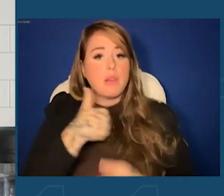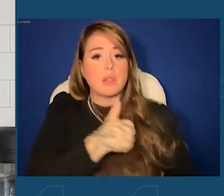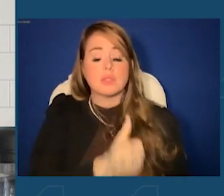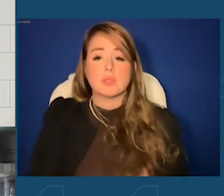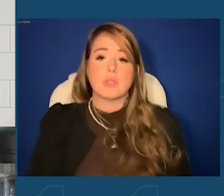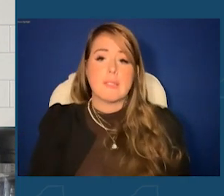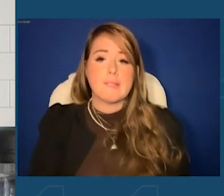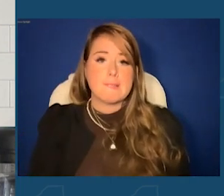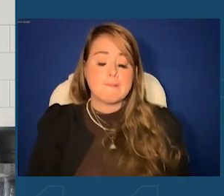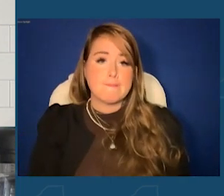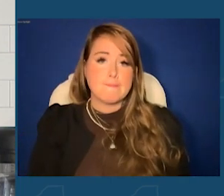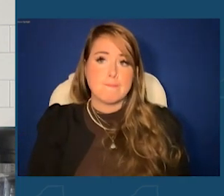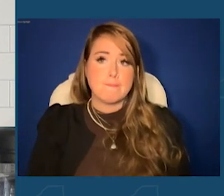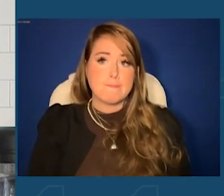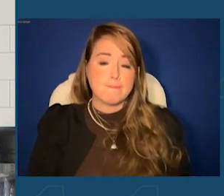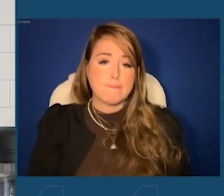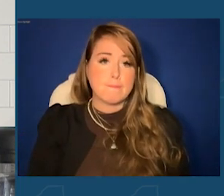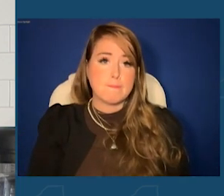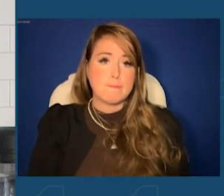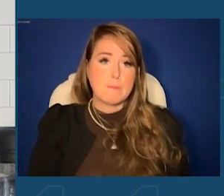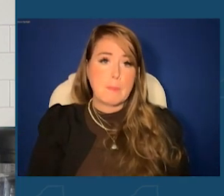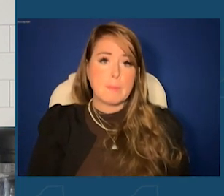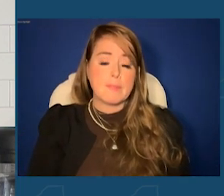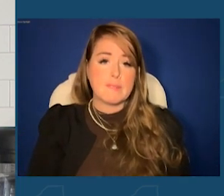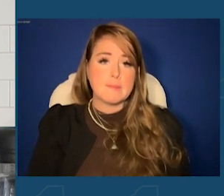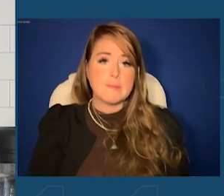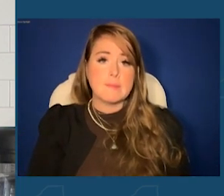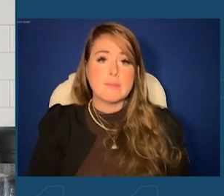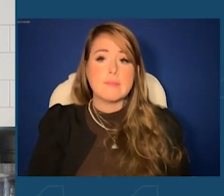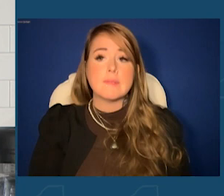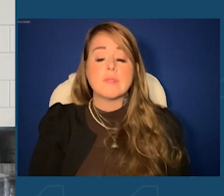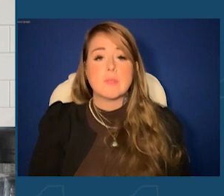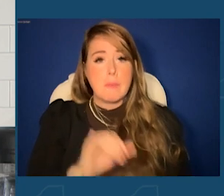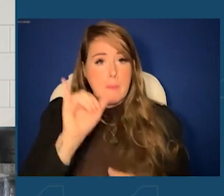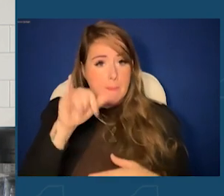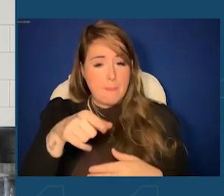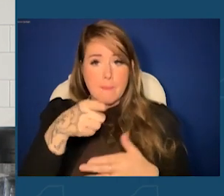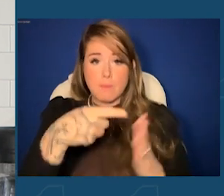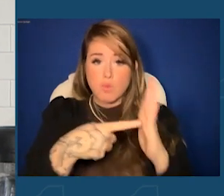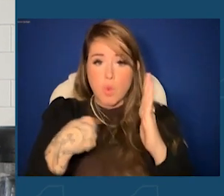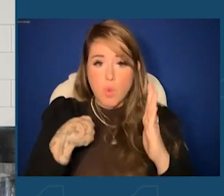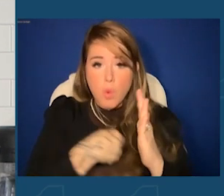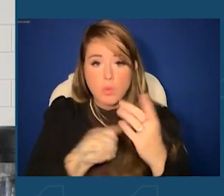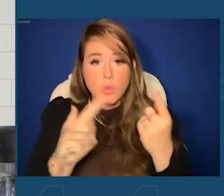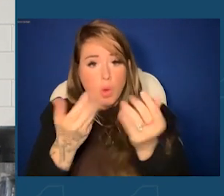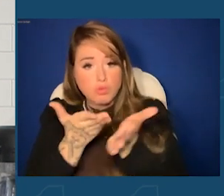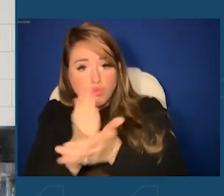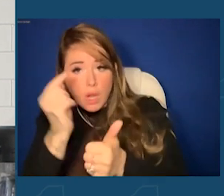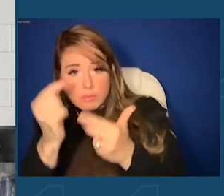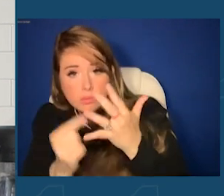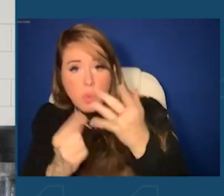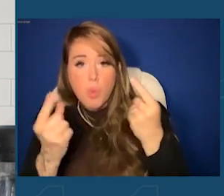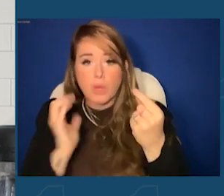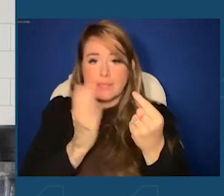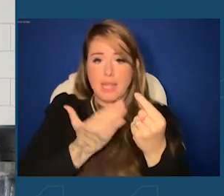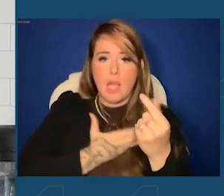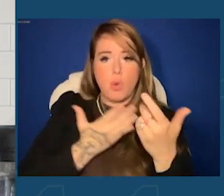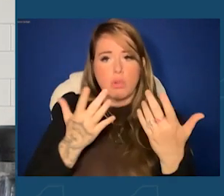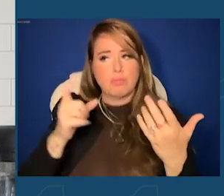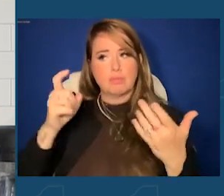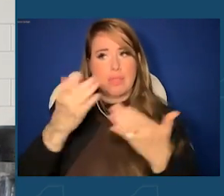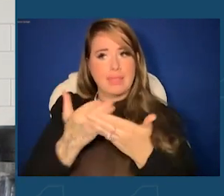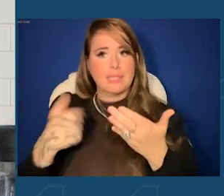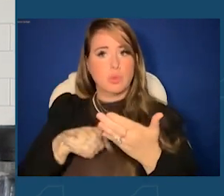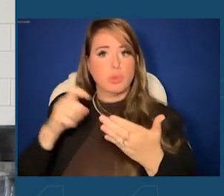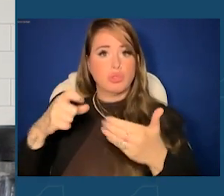like myself who have no other way to go. El cual nos está enseñando cuáles son nuestros derechos y nuestros deberes. We are learning